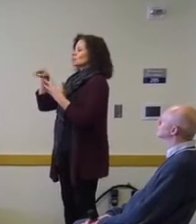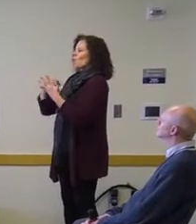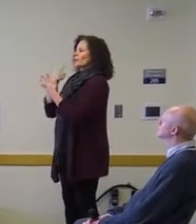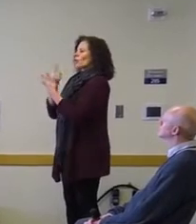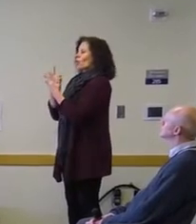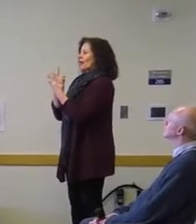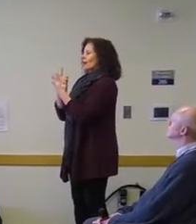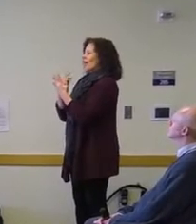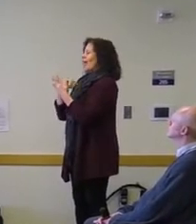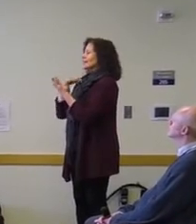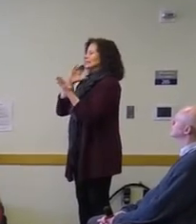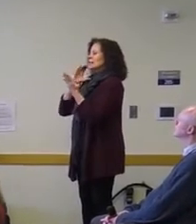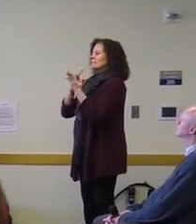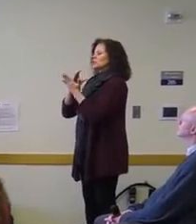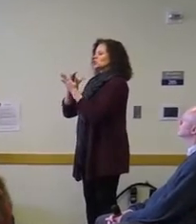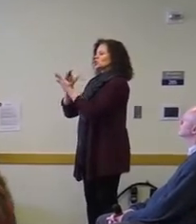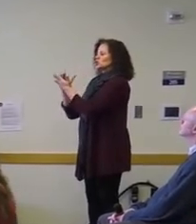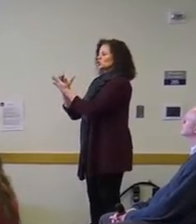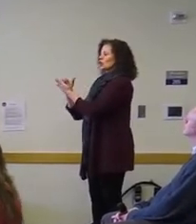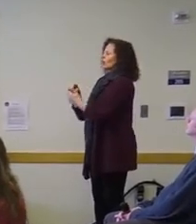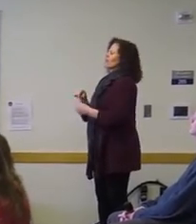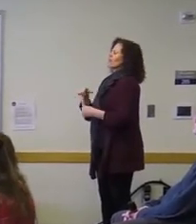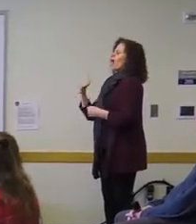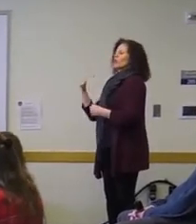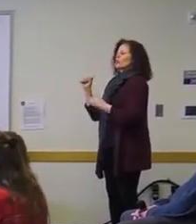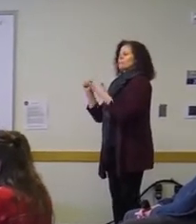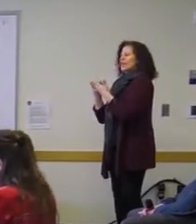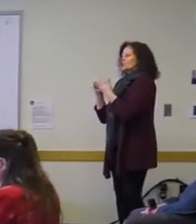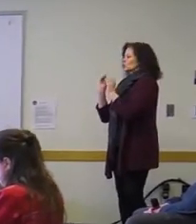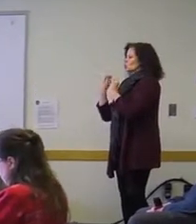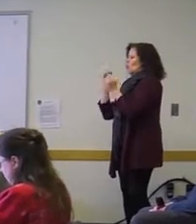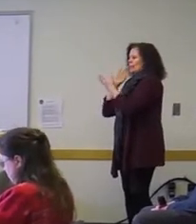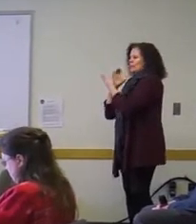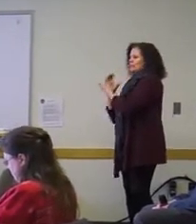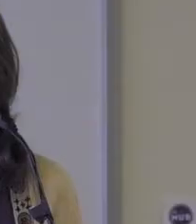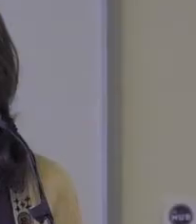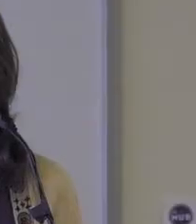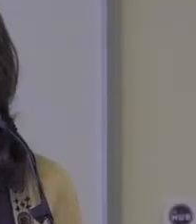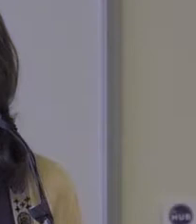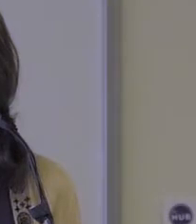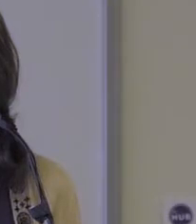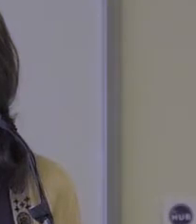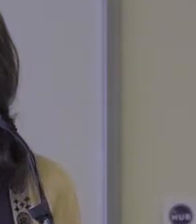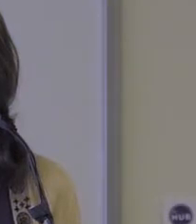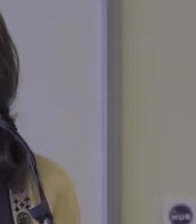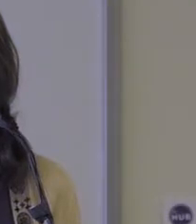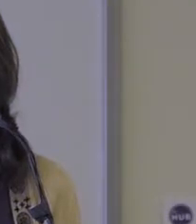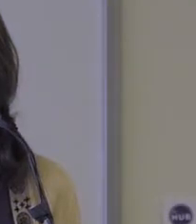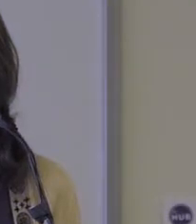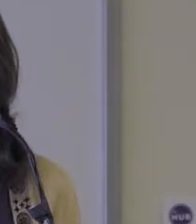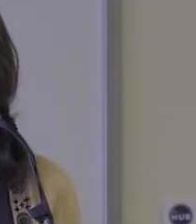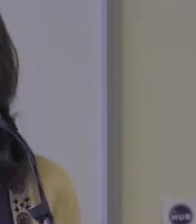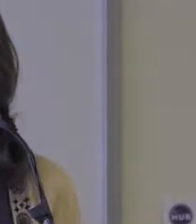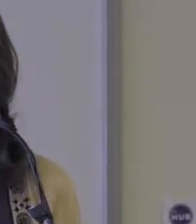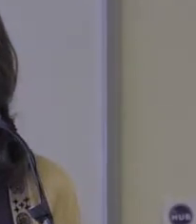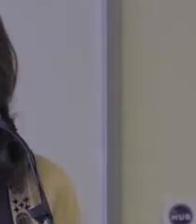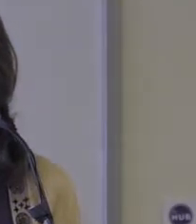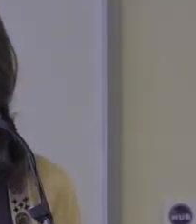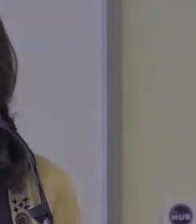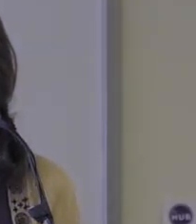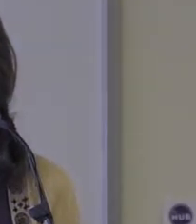Technology Services have worked with UW-Bothell and UW-Tacoma on a pilot project